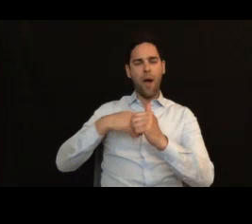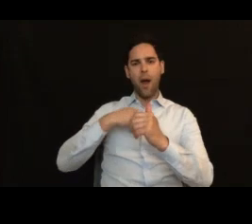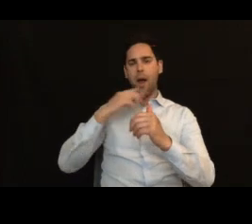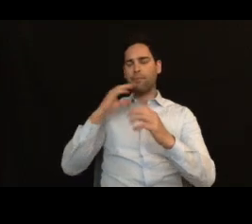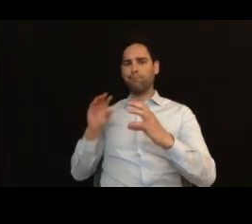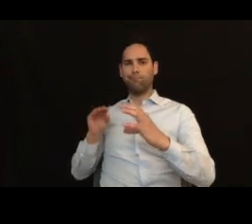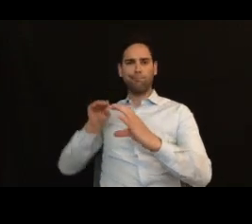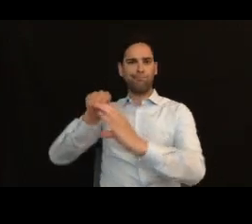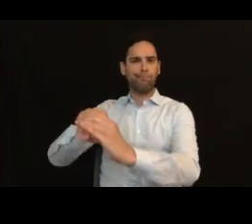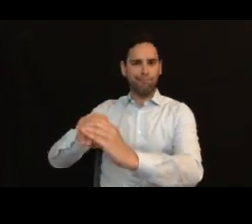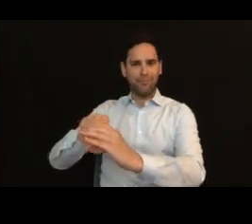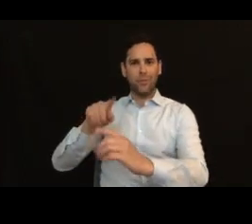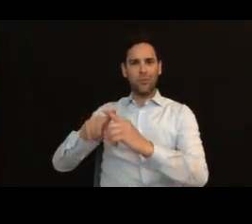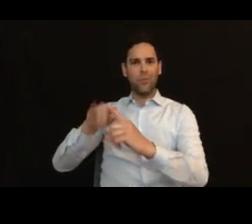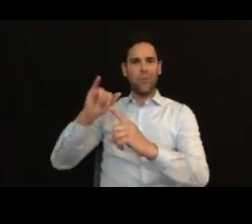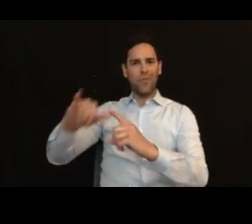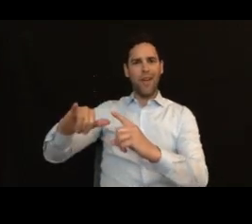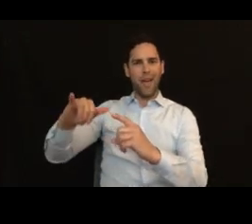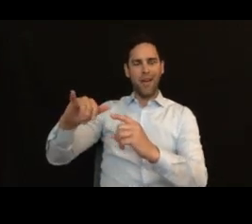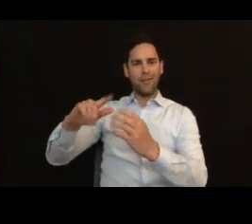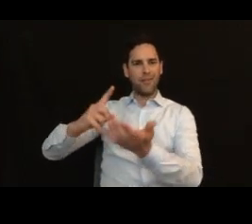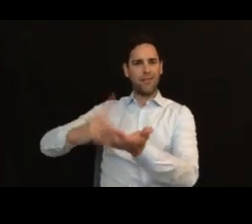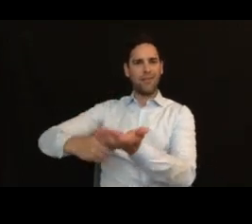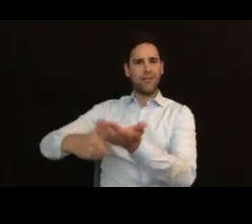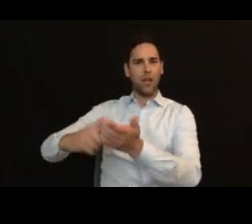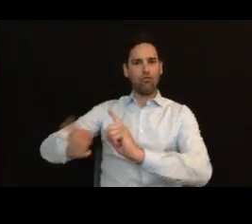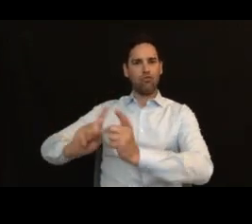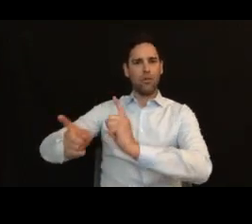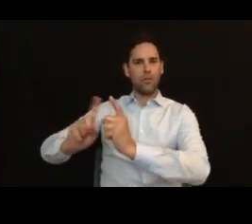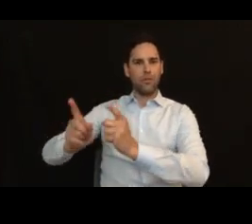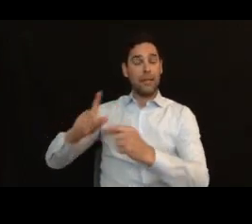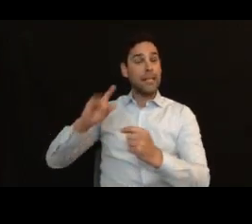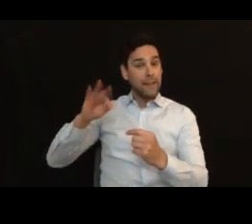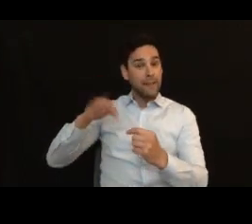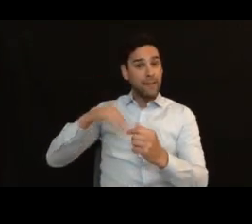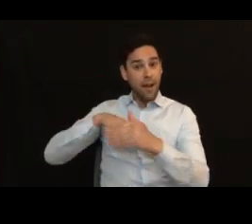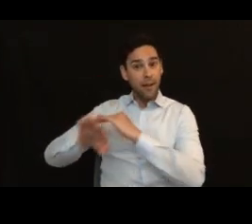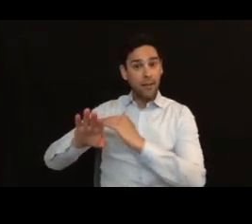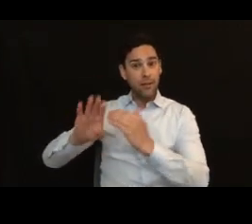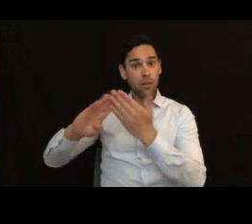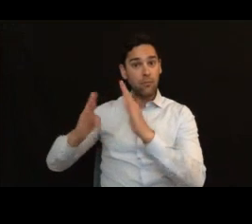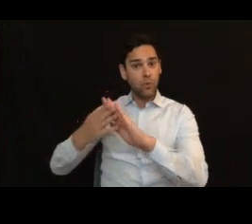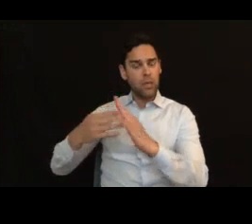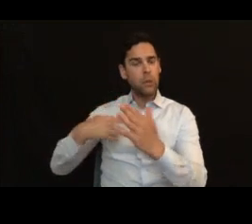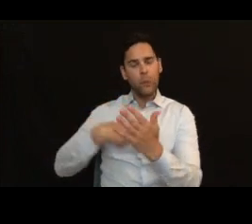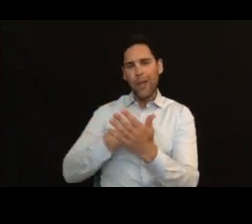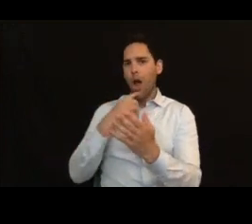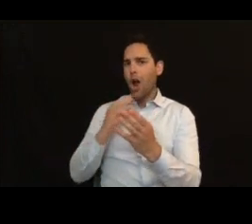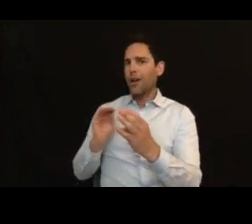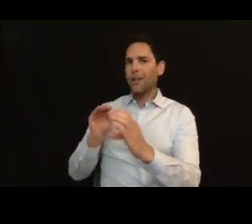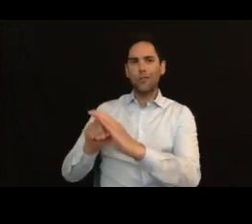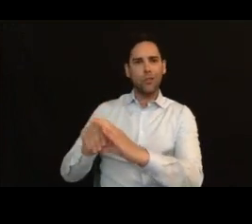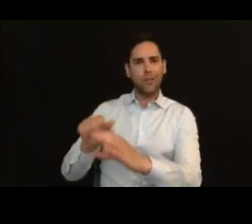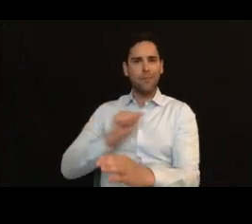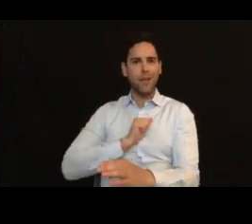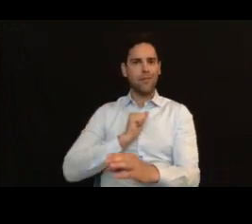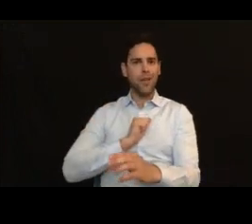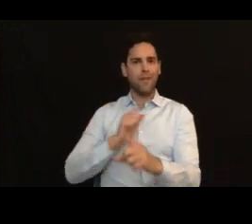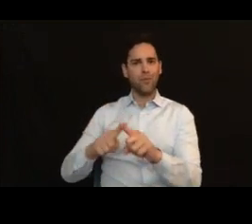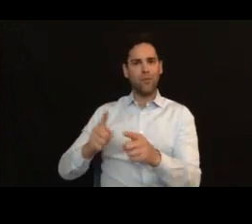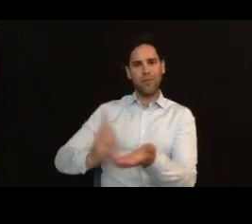these discussions. So as researchers, when we enter a community, we are inserting ourselves into the discussion of what it means to be a member of this